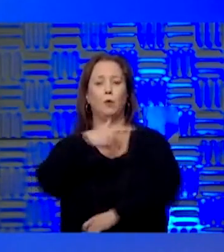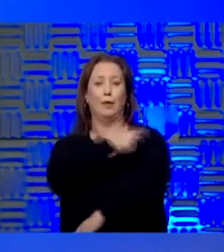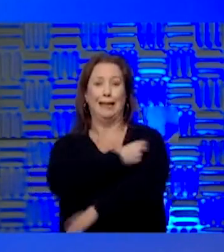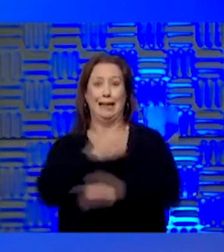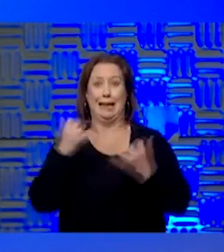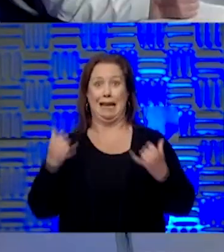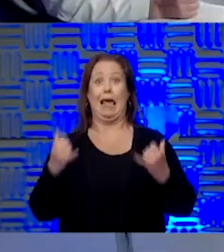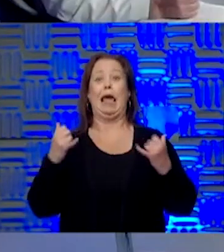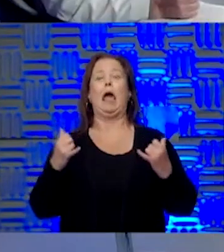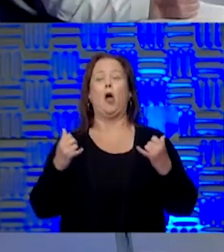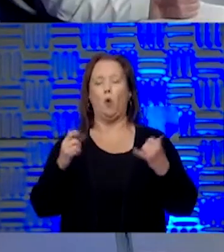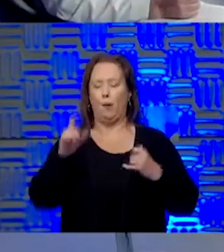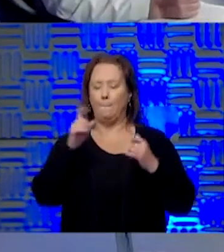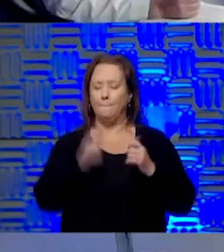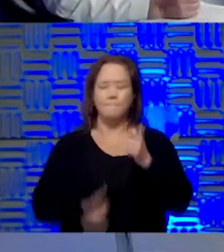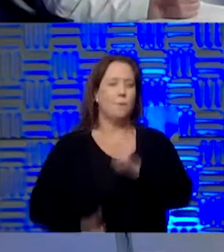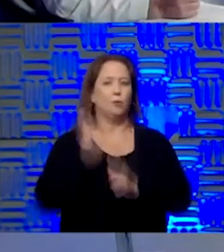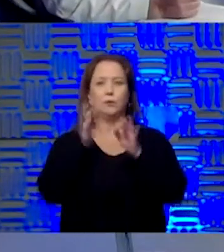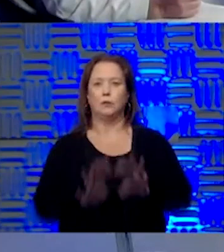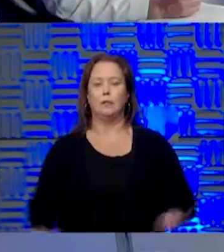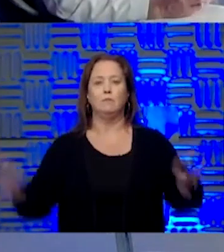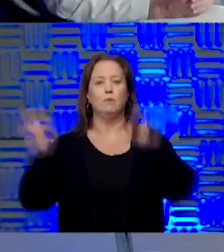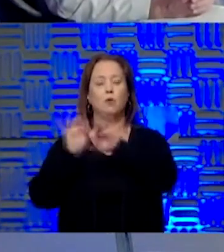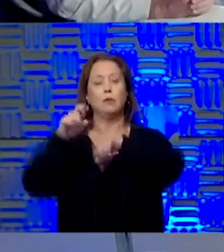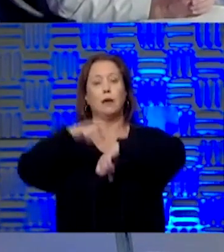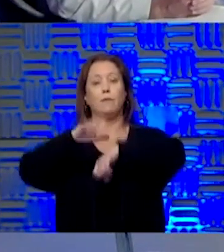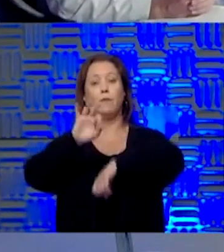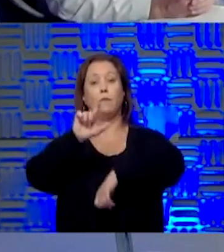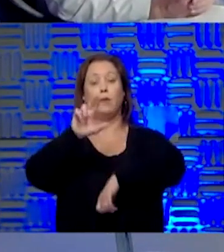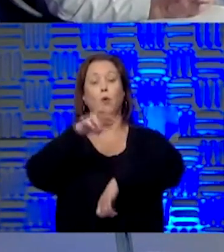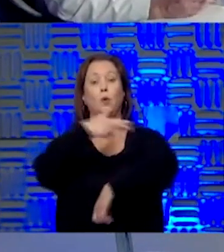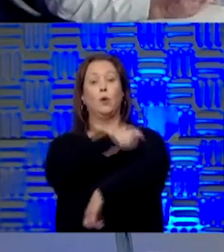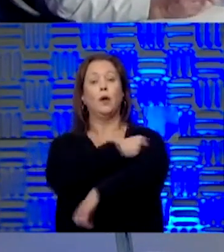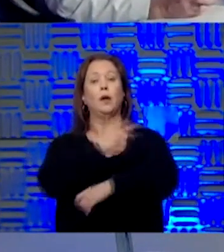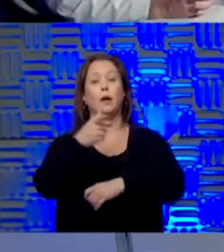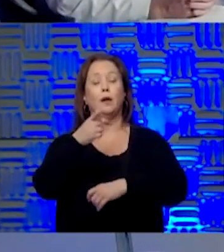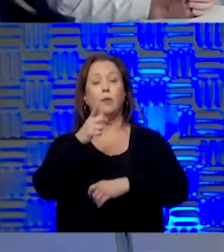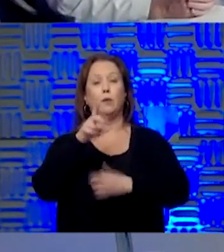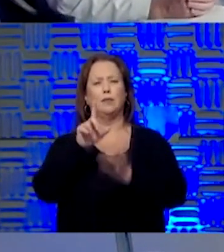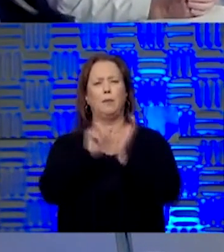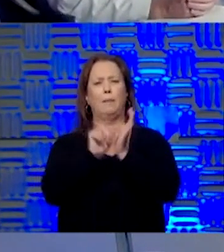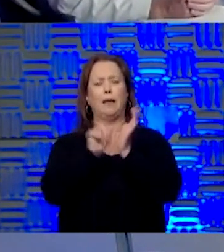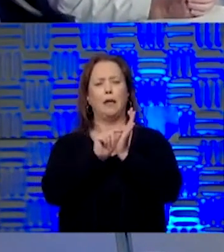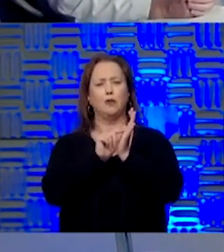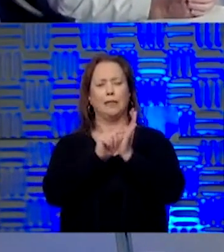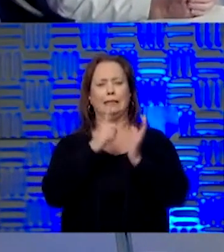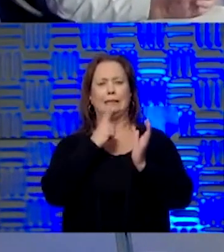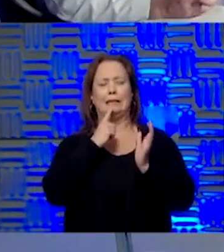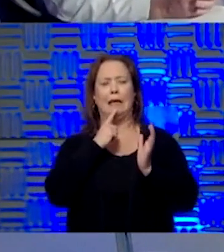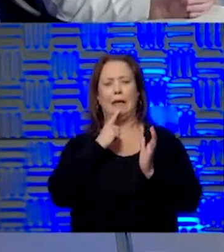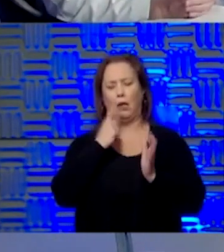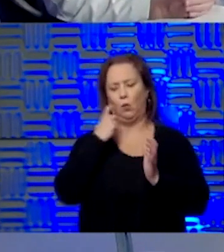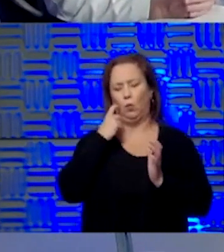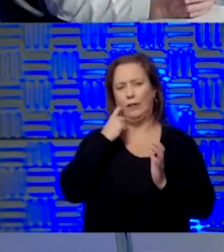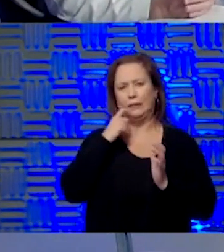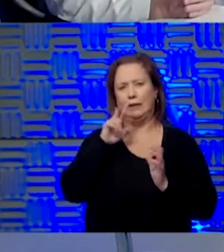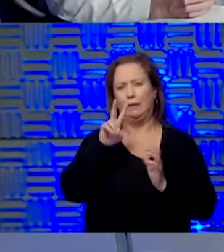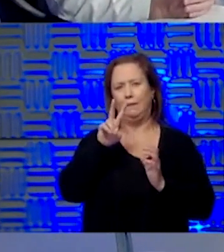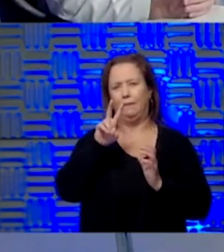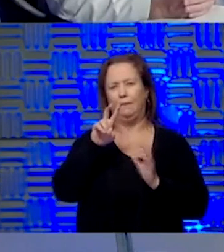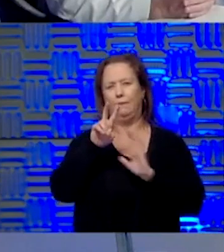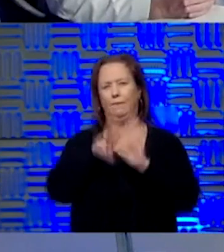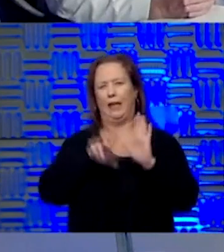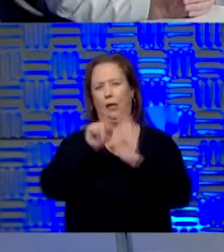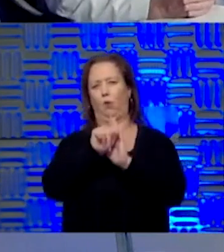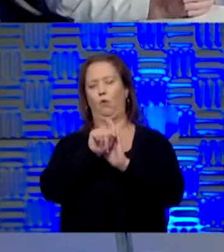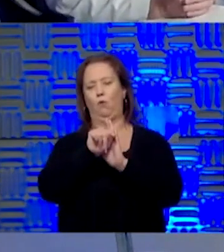ever. More than ever. And here's why. So there was a publication that was touted on a recent video that was